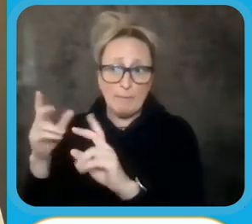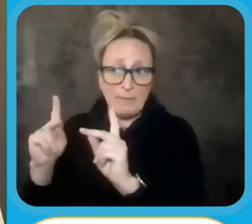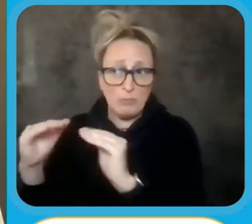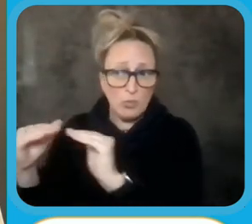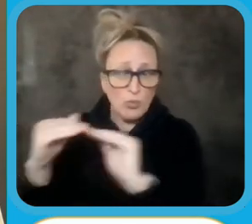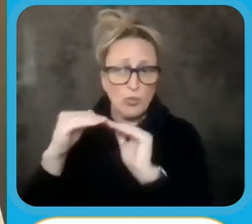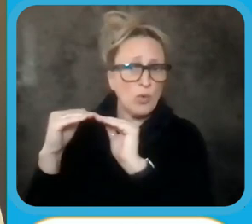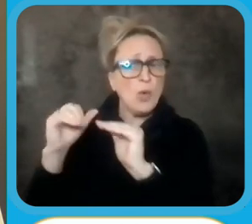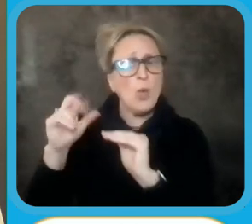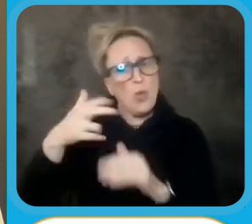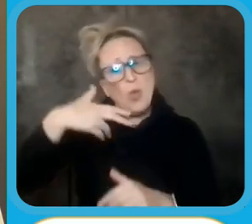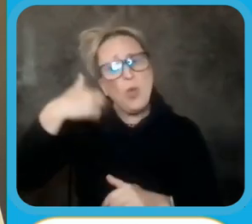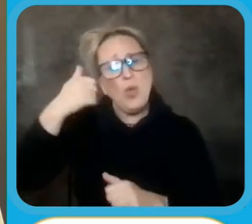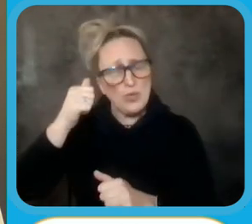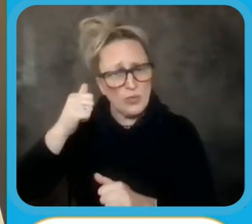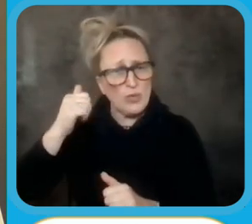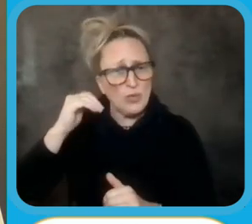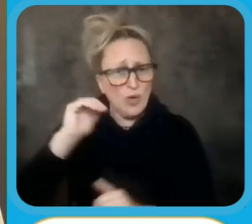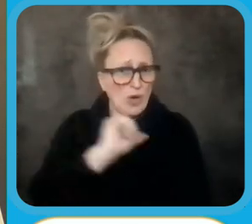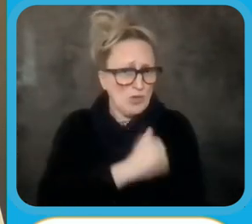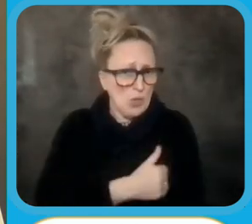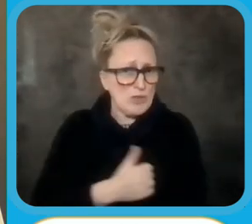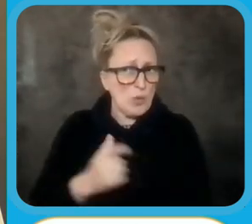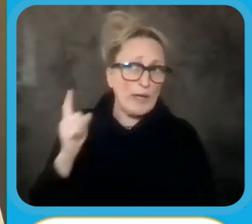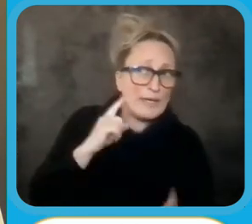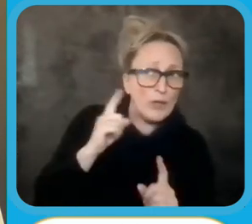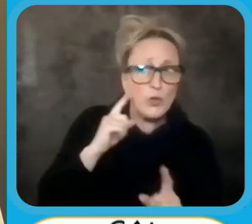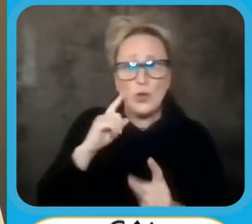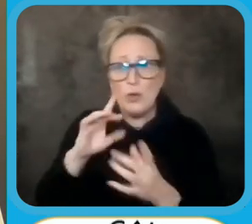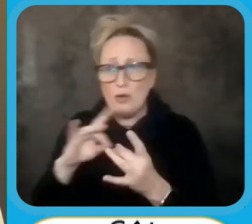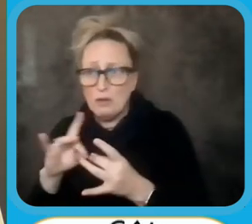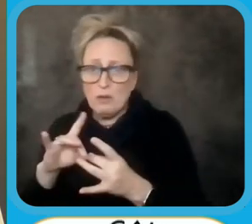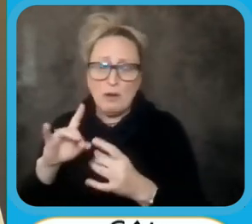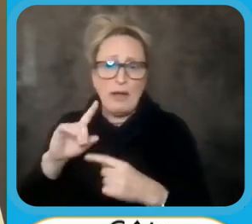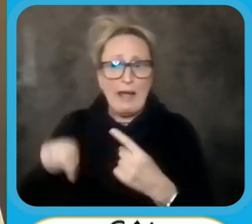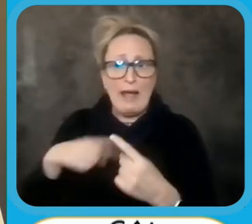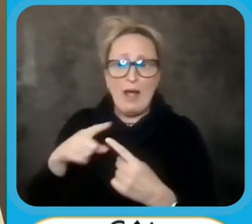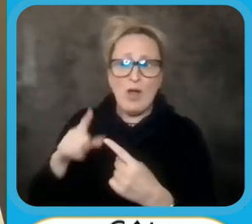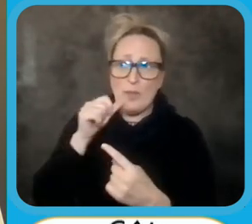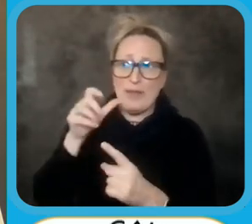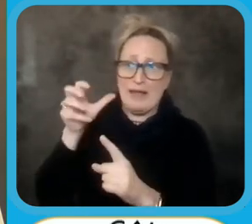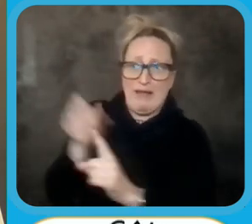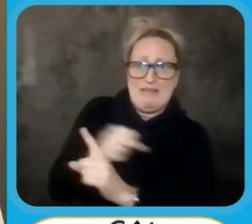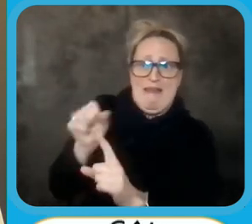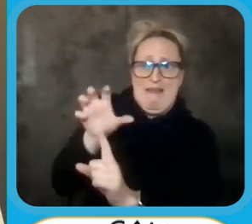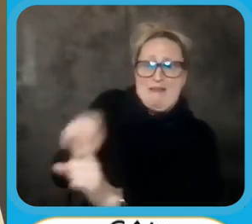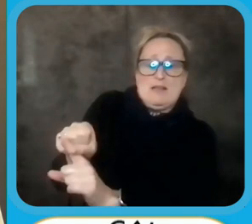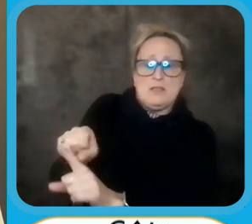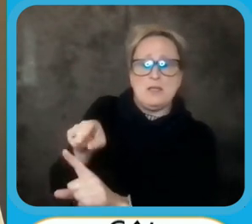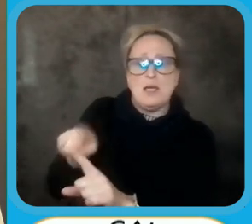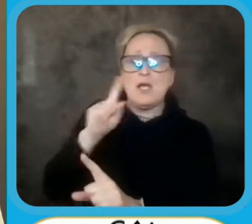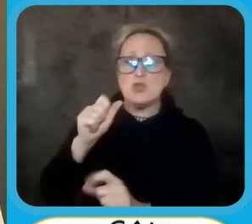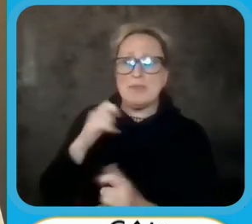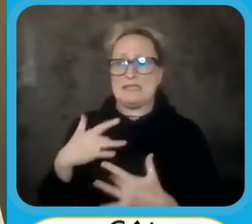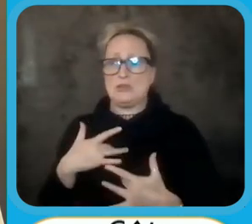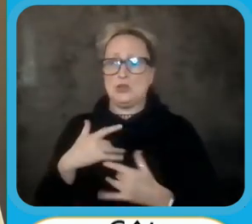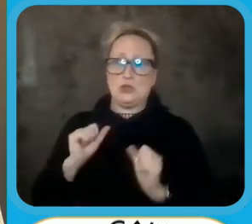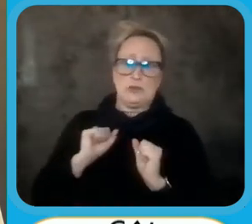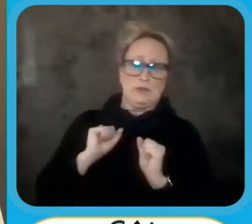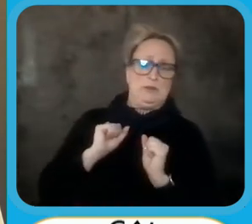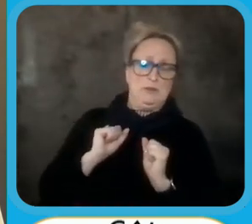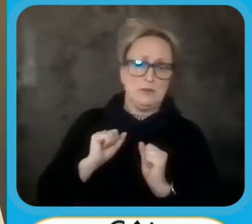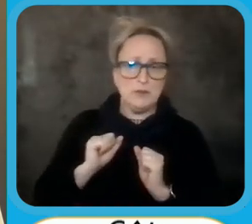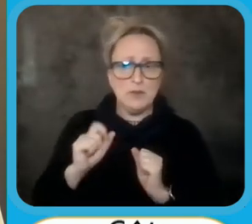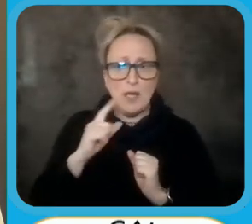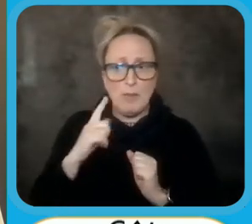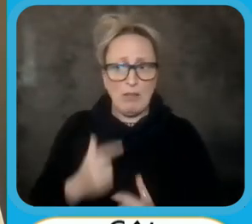Or older adults are afraid or hearing about how they're being attacked and should be concerned about